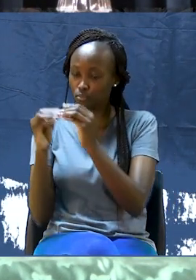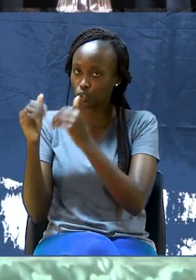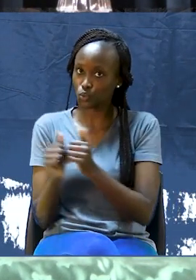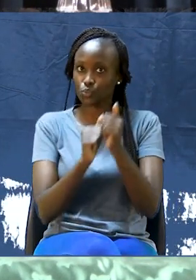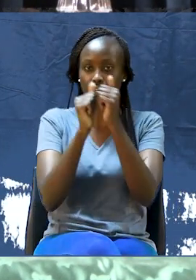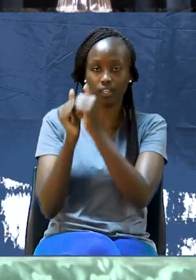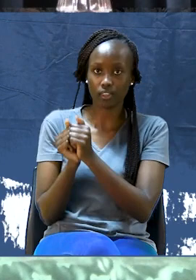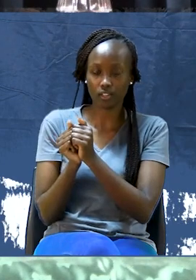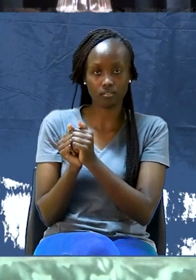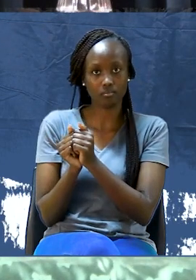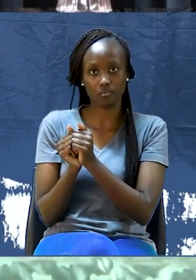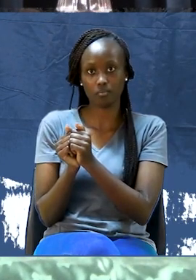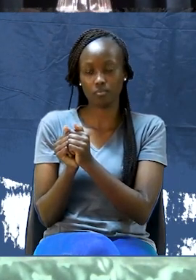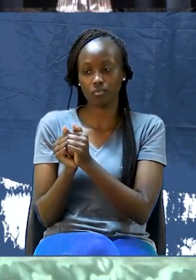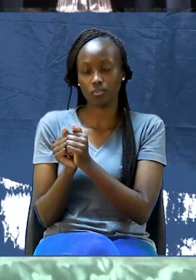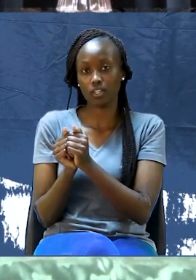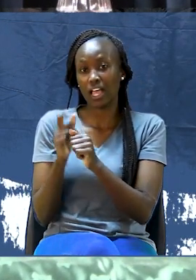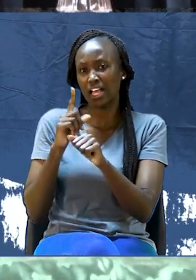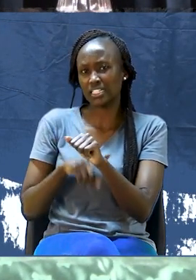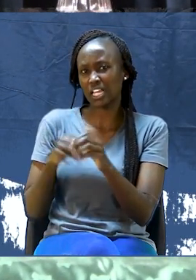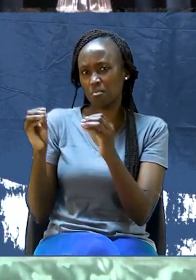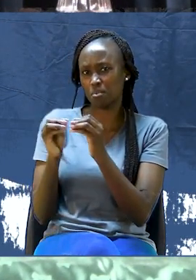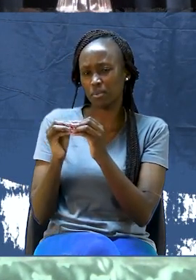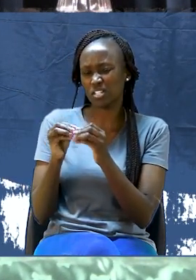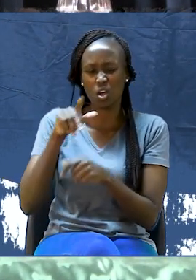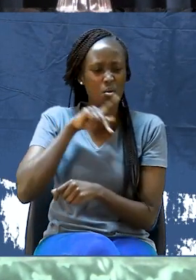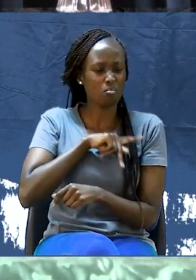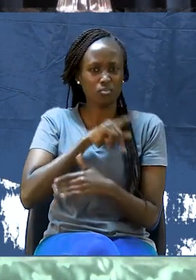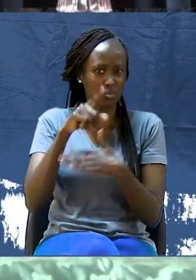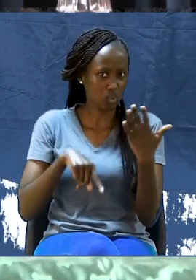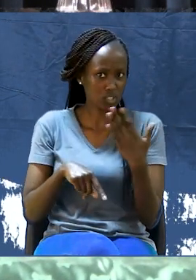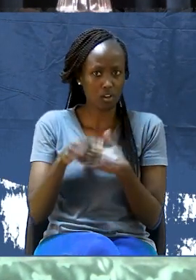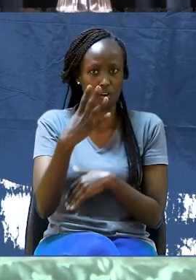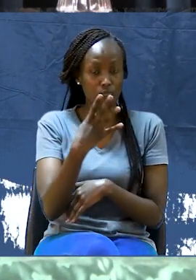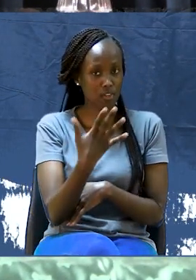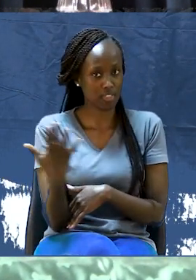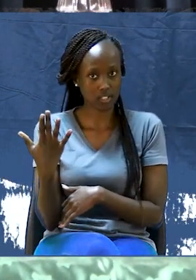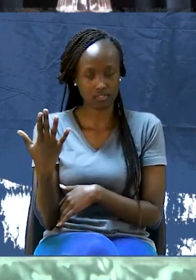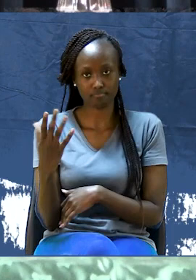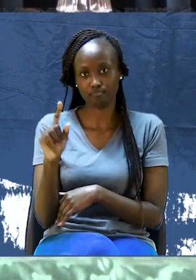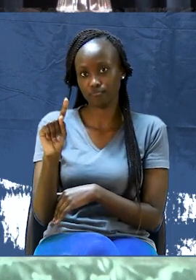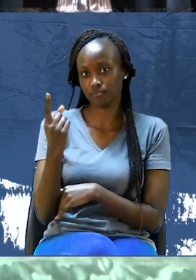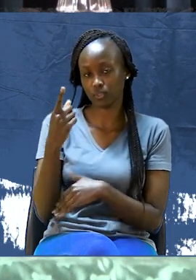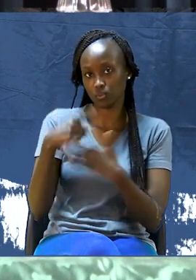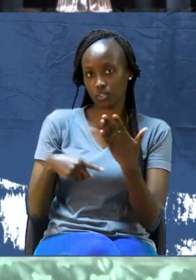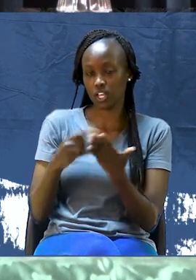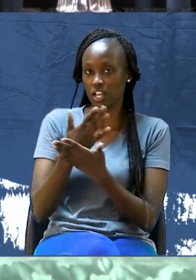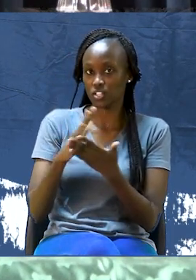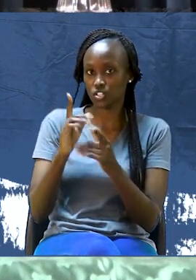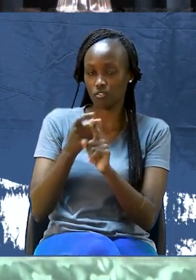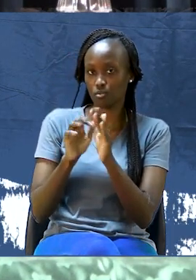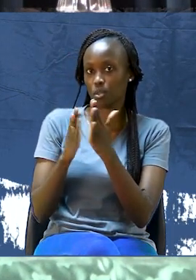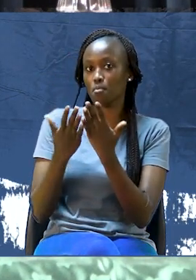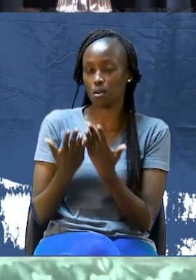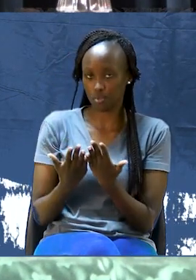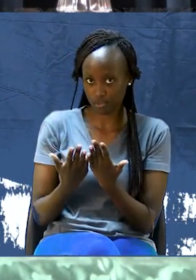together, meeting other believers. And what did they gain? Four things. One is that they shared from the scriptures.